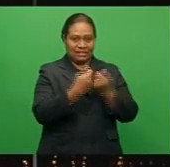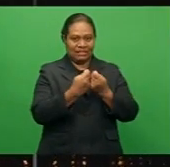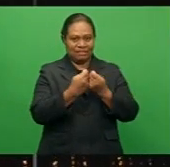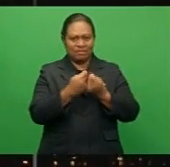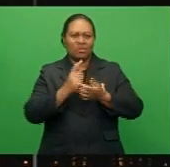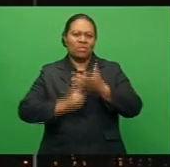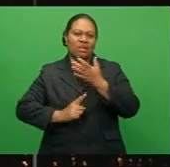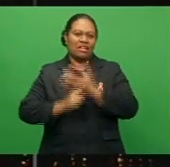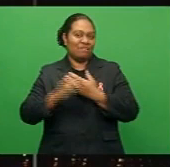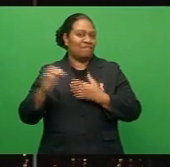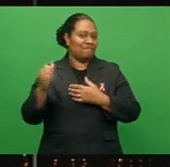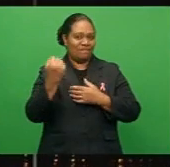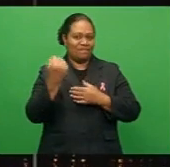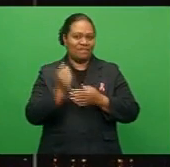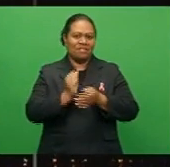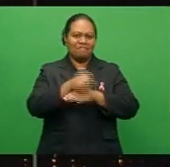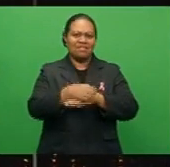ibit.